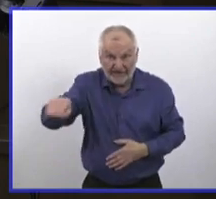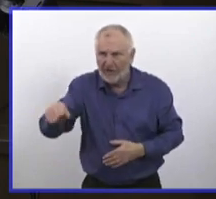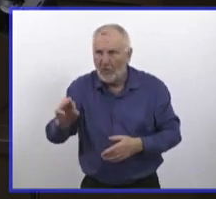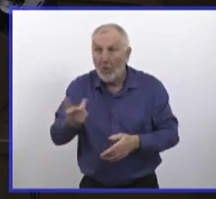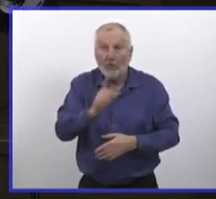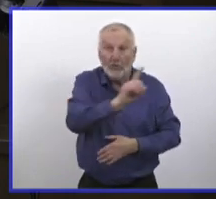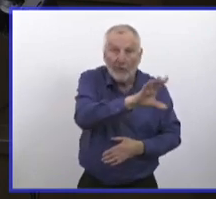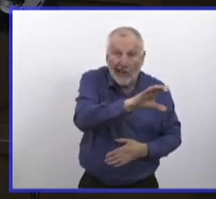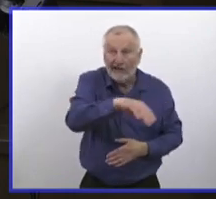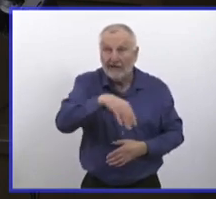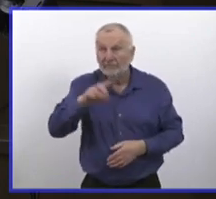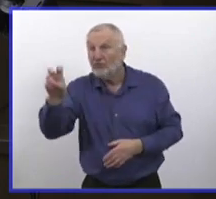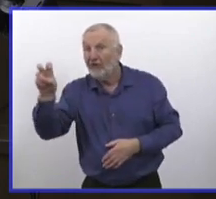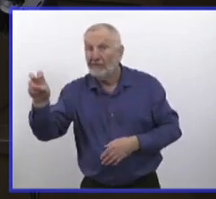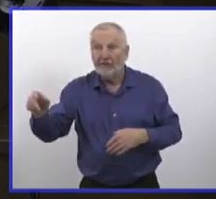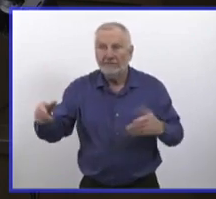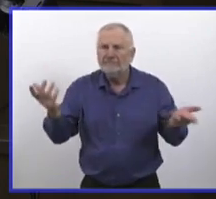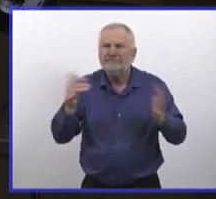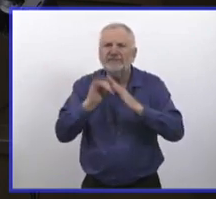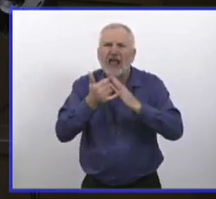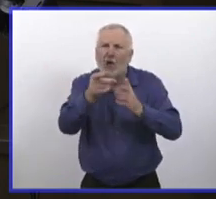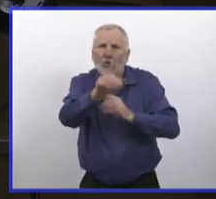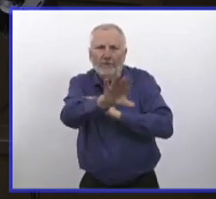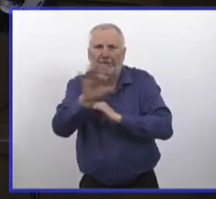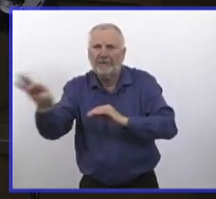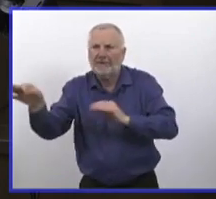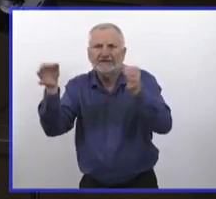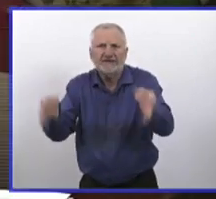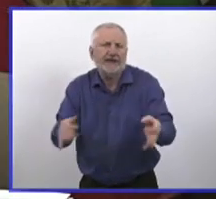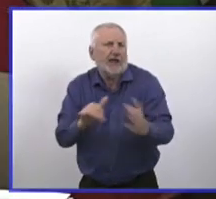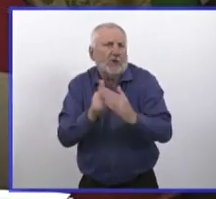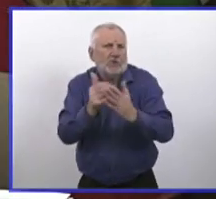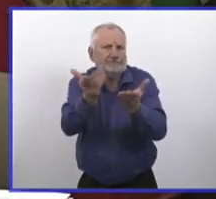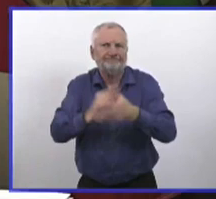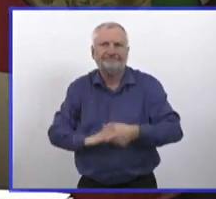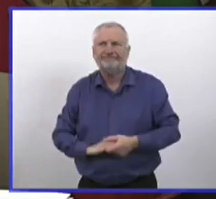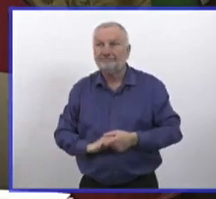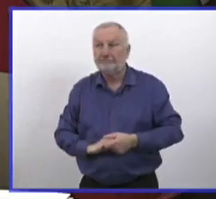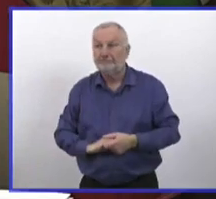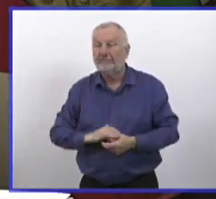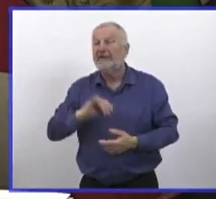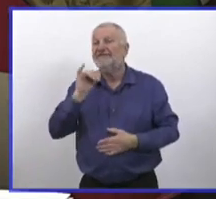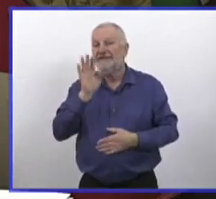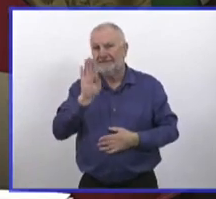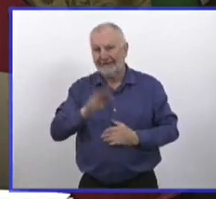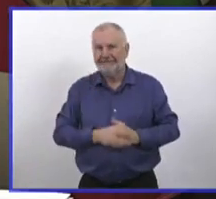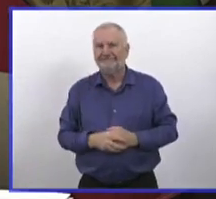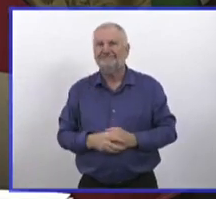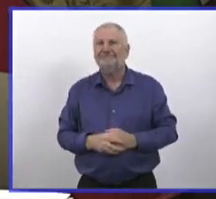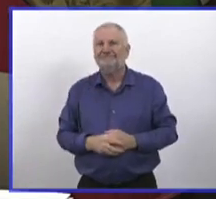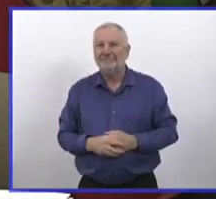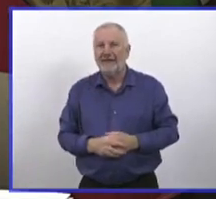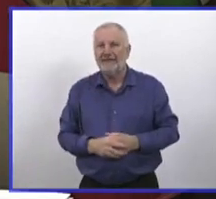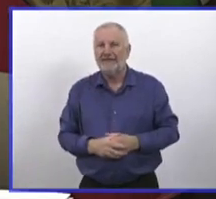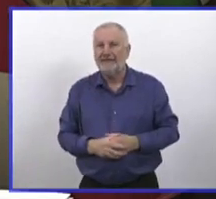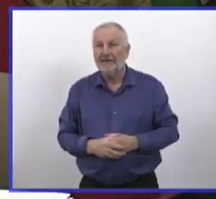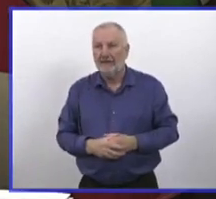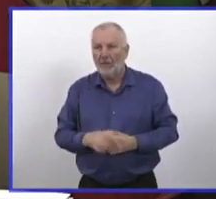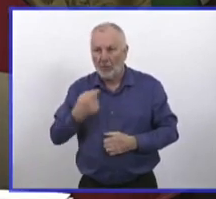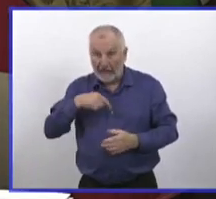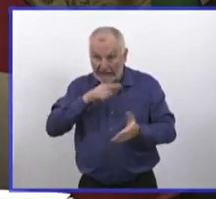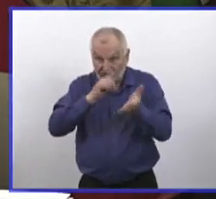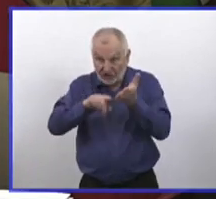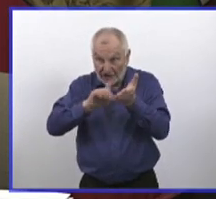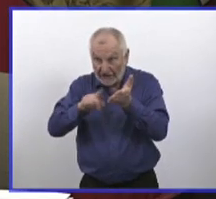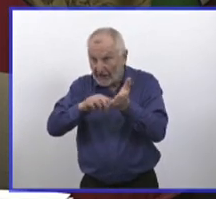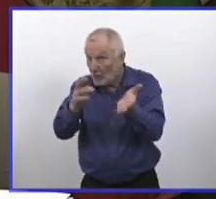process that we used was we looked at those that had made it through a registration process,